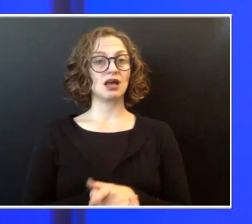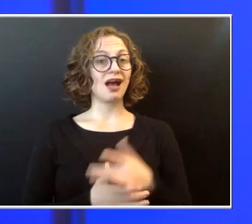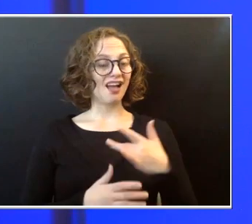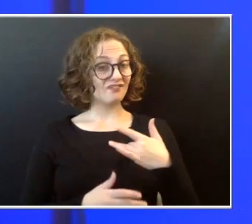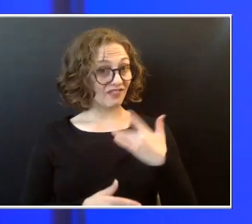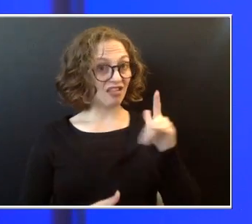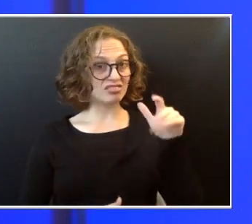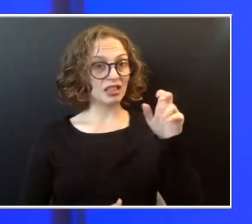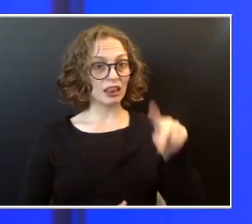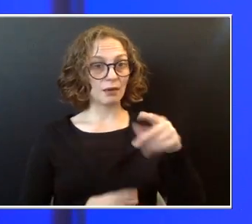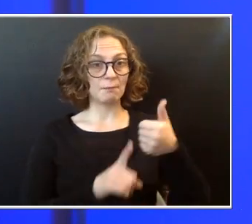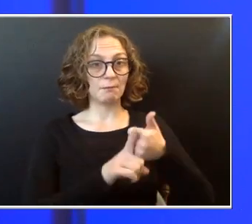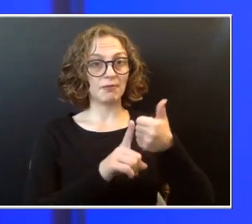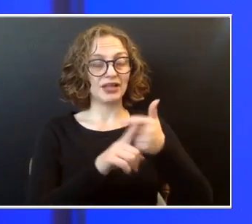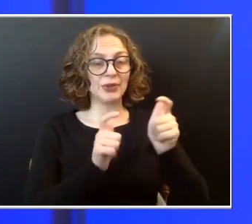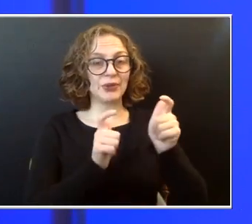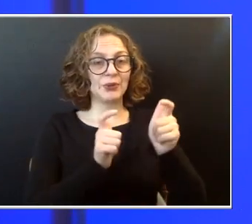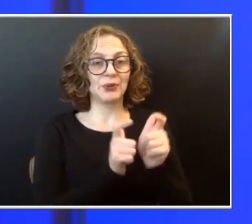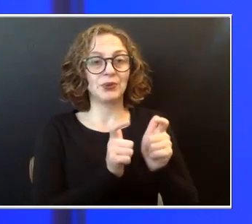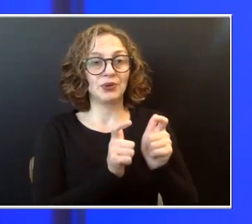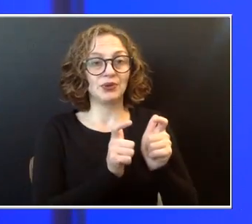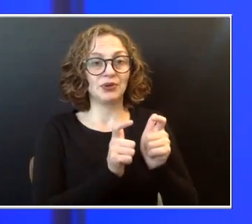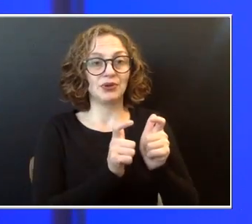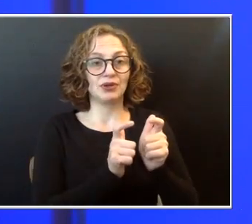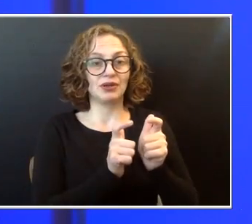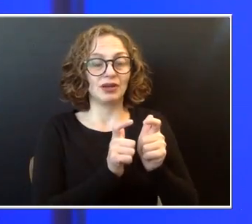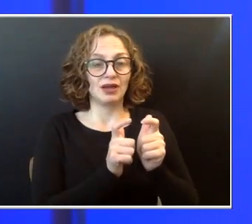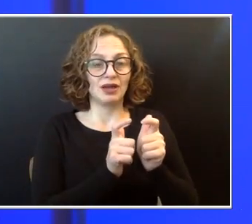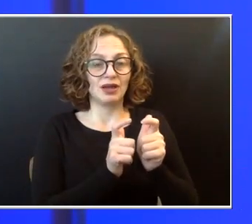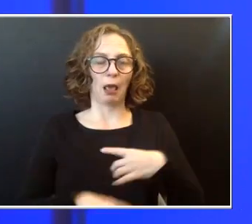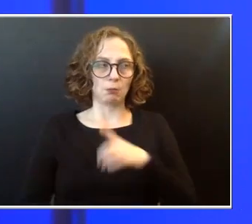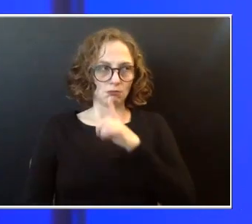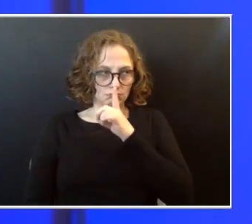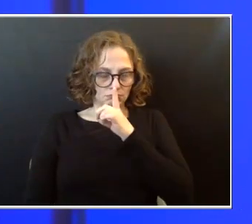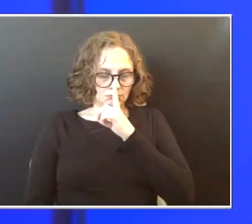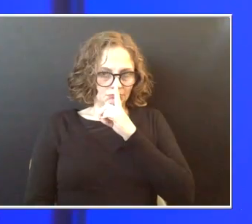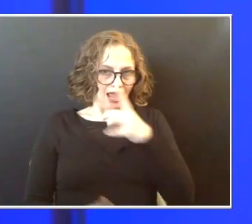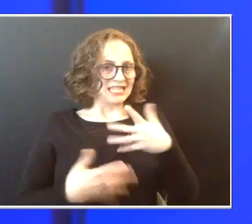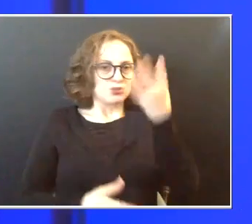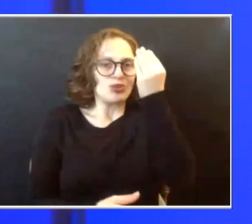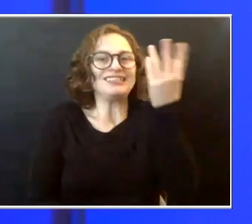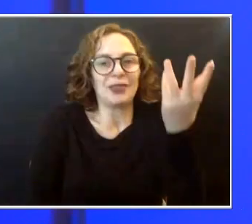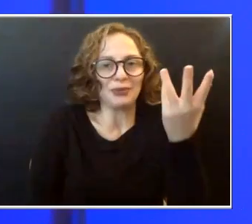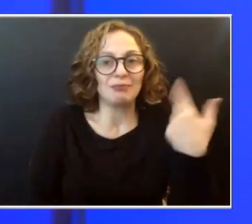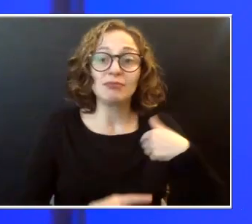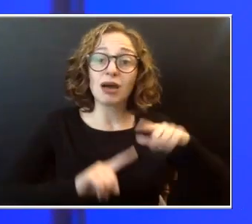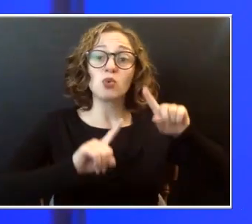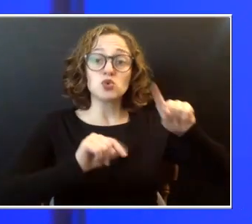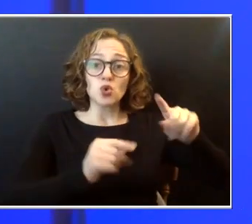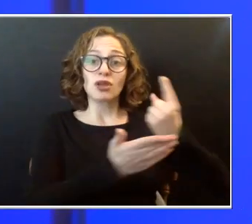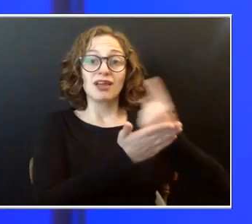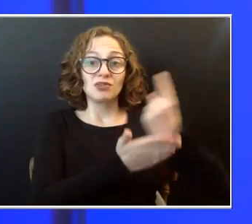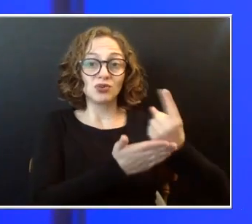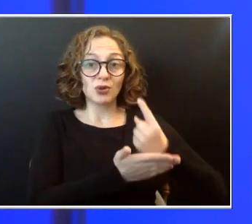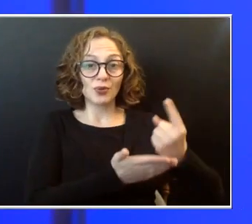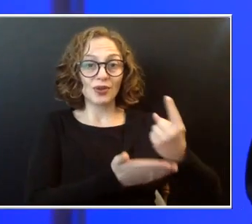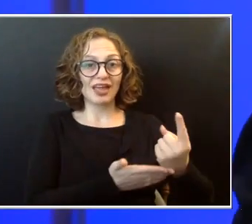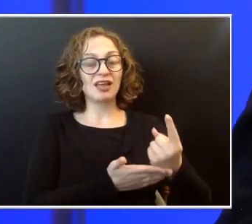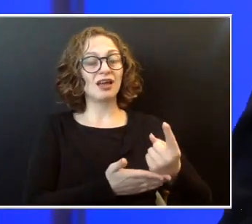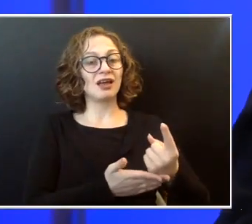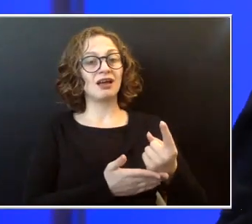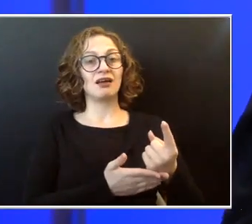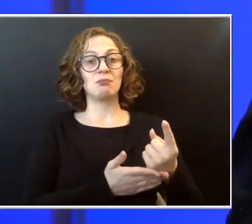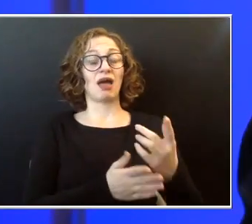I didn't want to say anything, and I was going in every week. But then it was Dr.